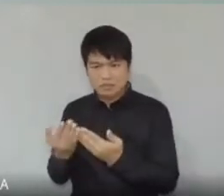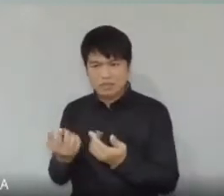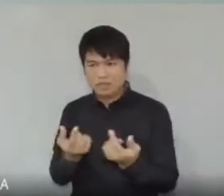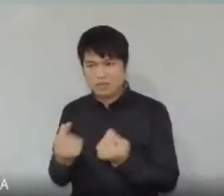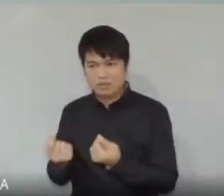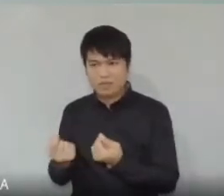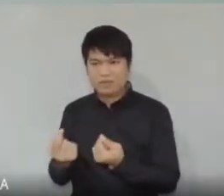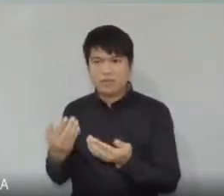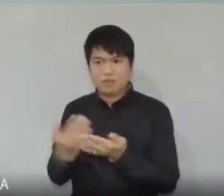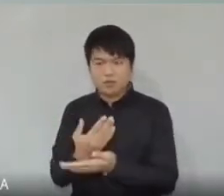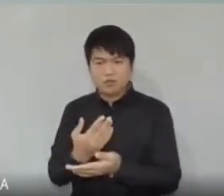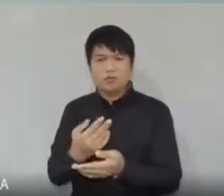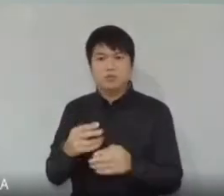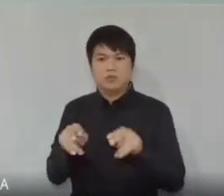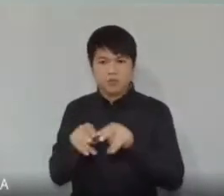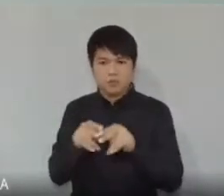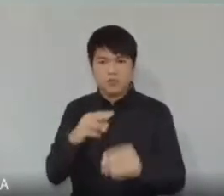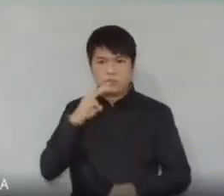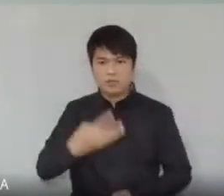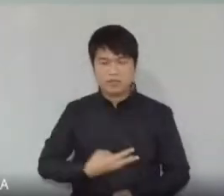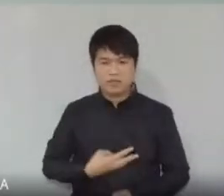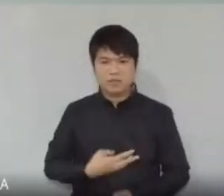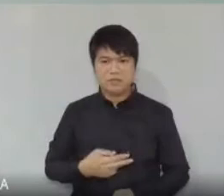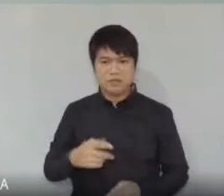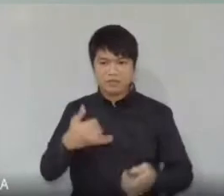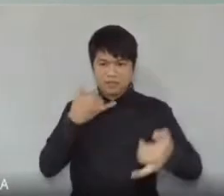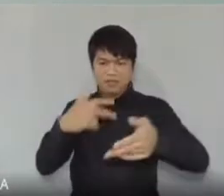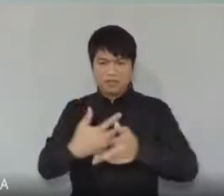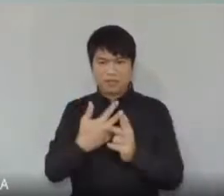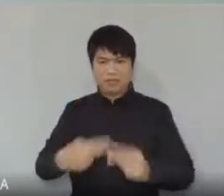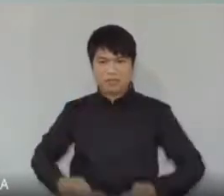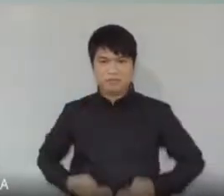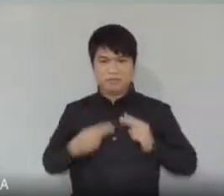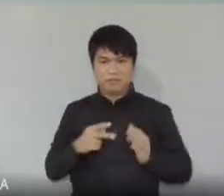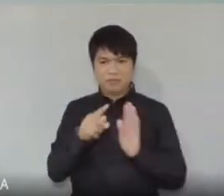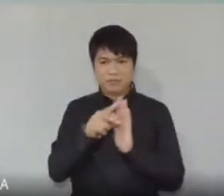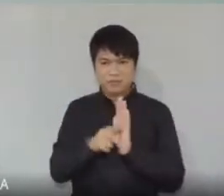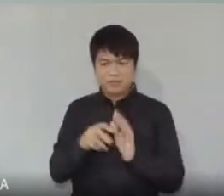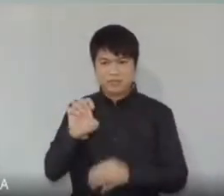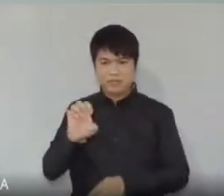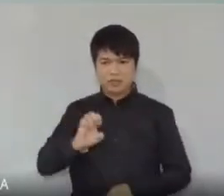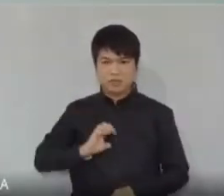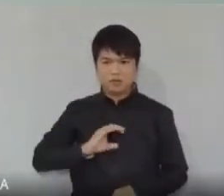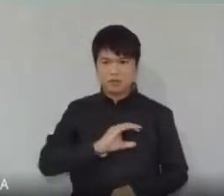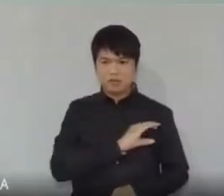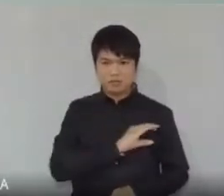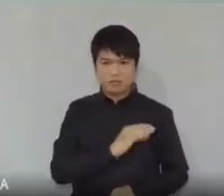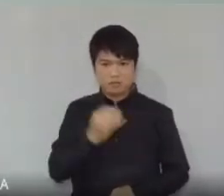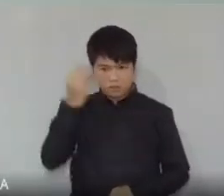Let us maximize the use of available communication technologies under the new normal in realizing